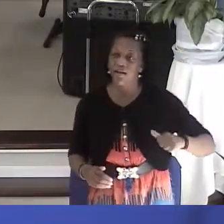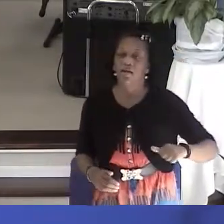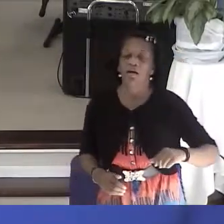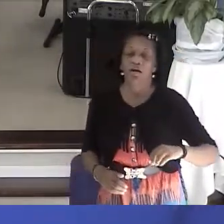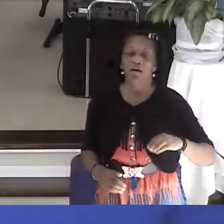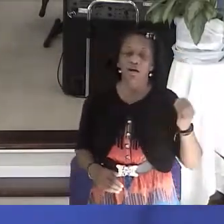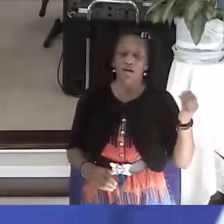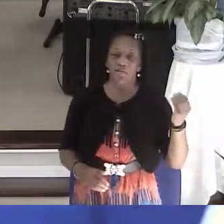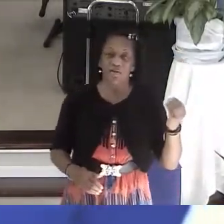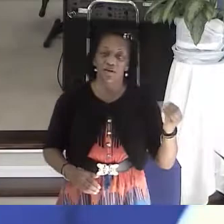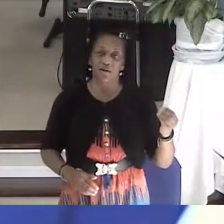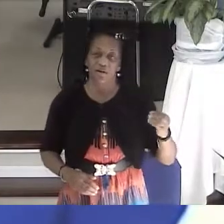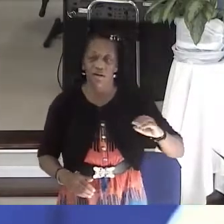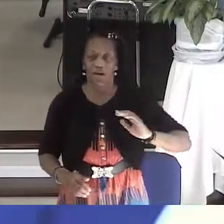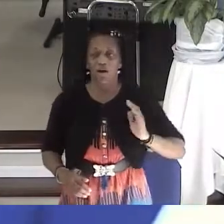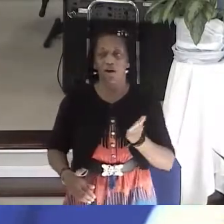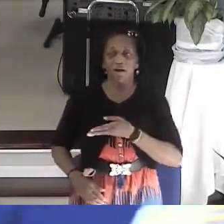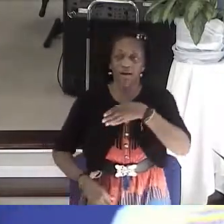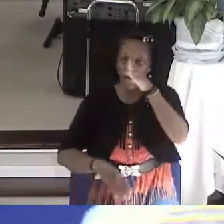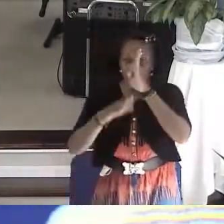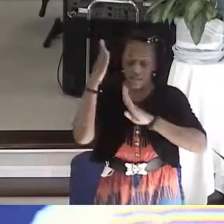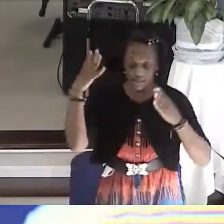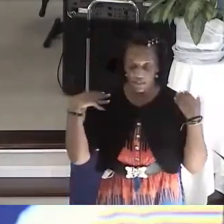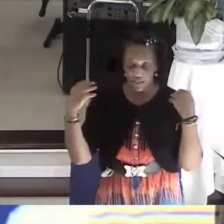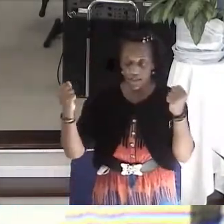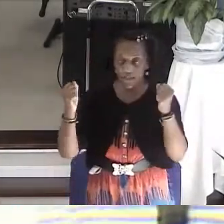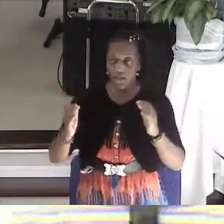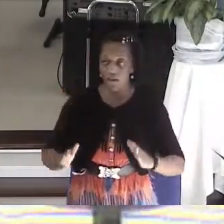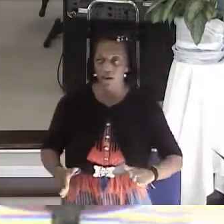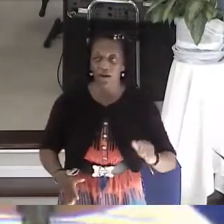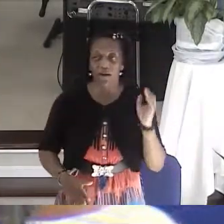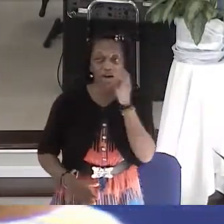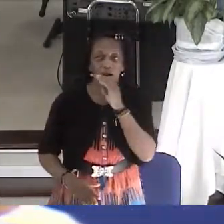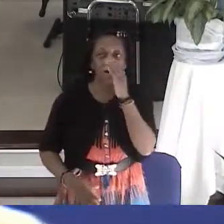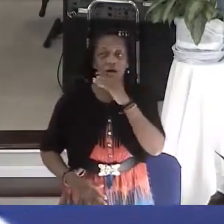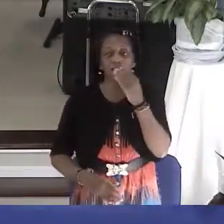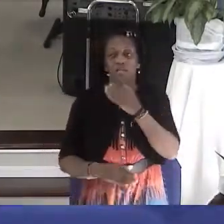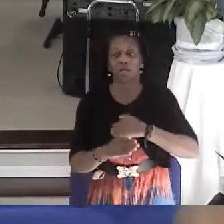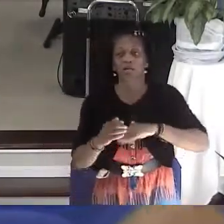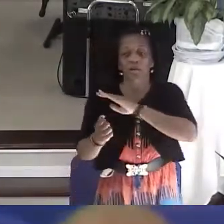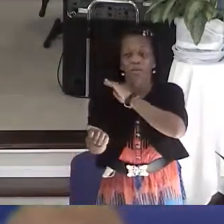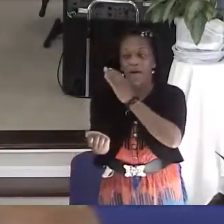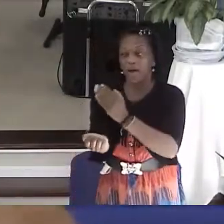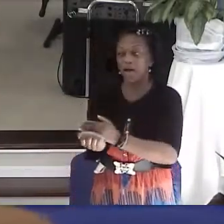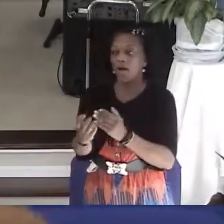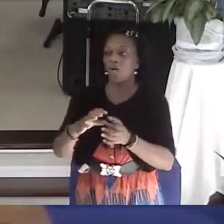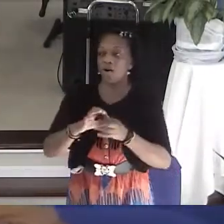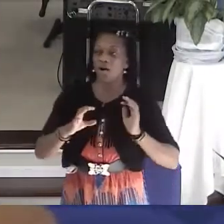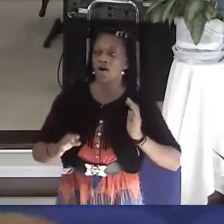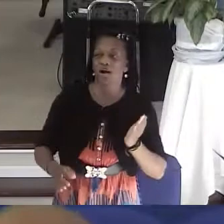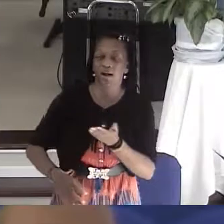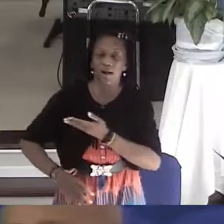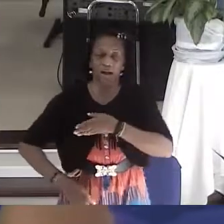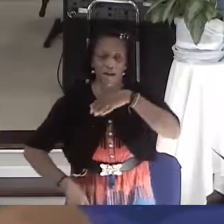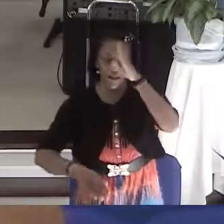any other. Our God is healer, awesome in